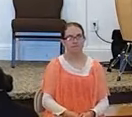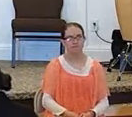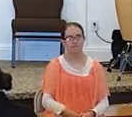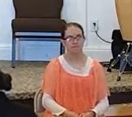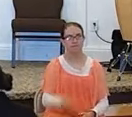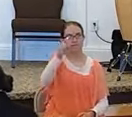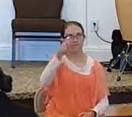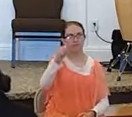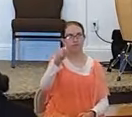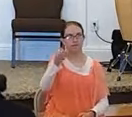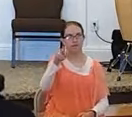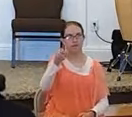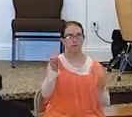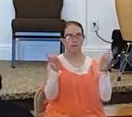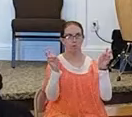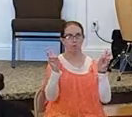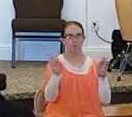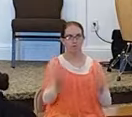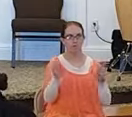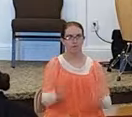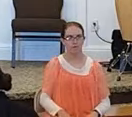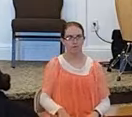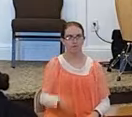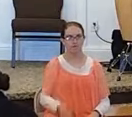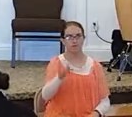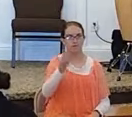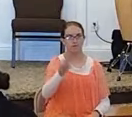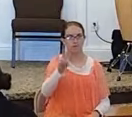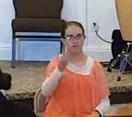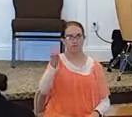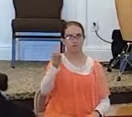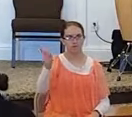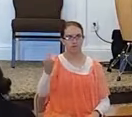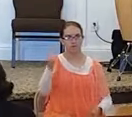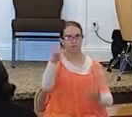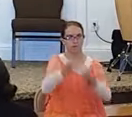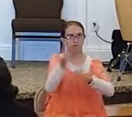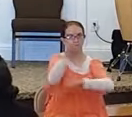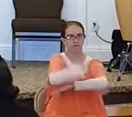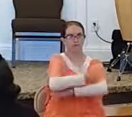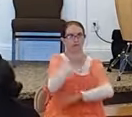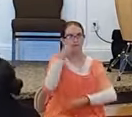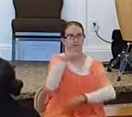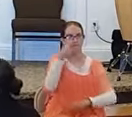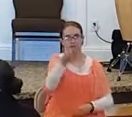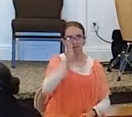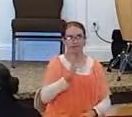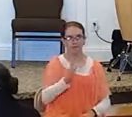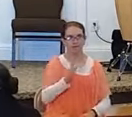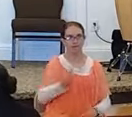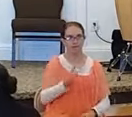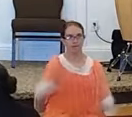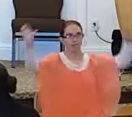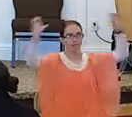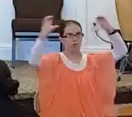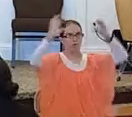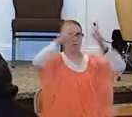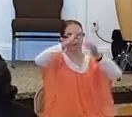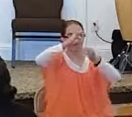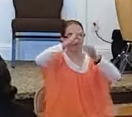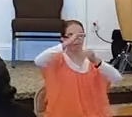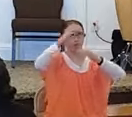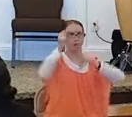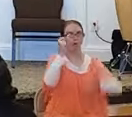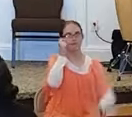Peter quoted Joe 2:28. In the last days, said God, I will pour out of my Spirit